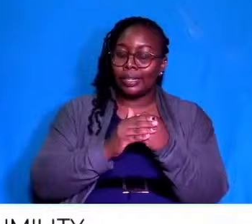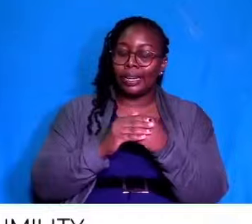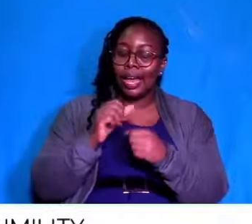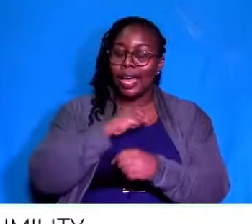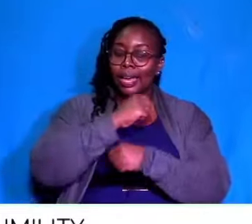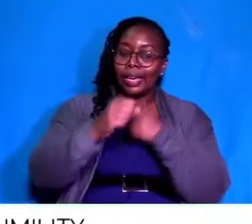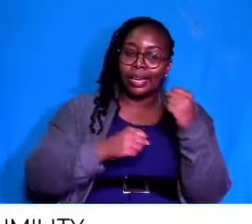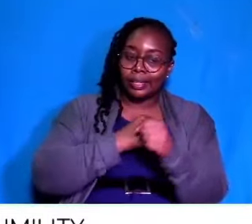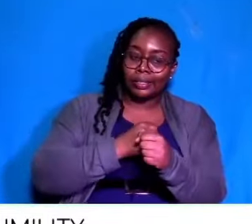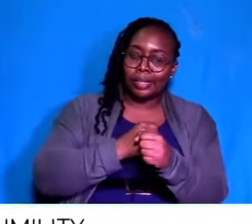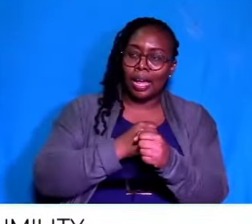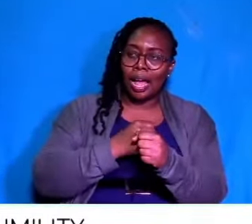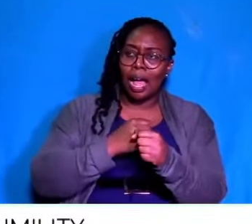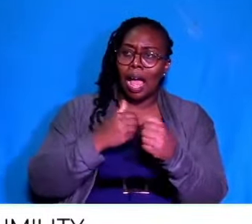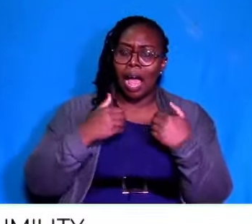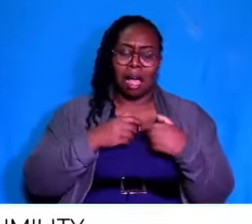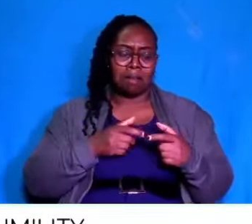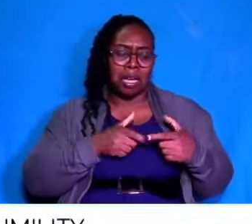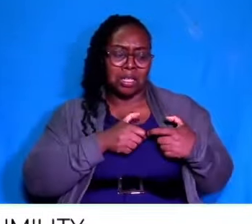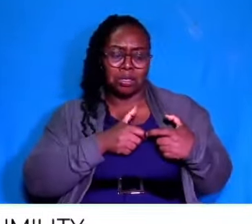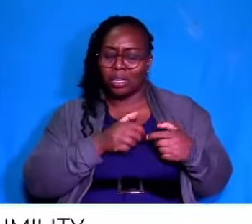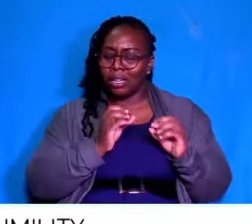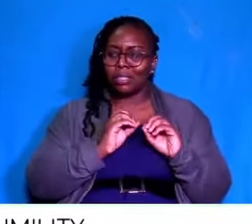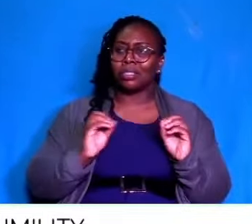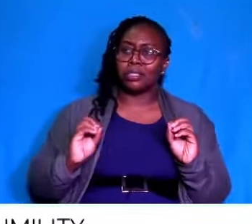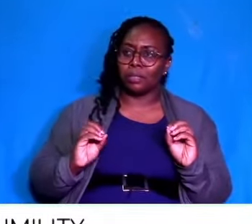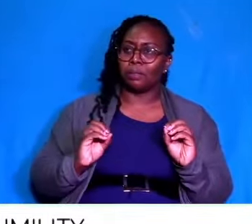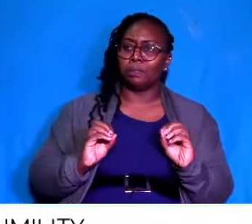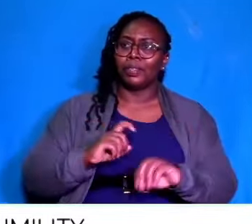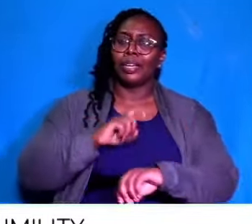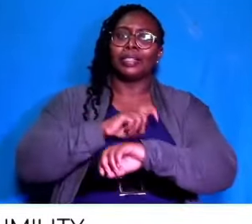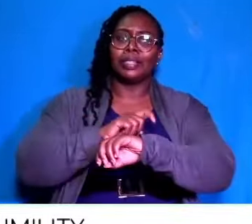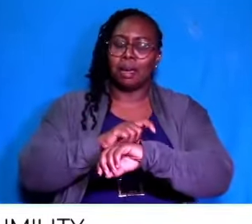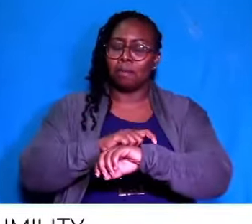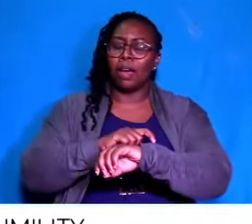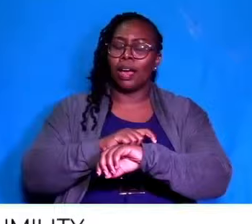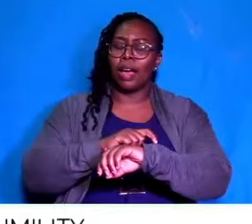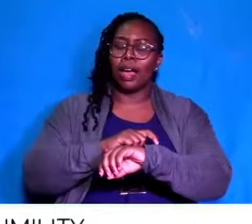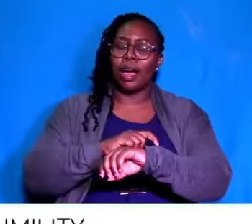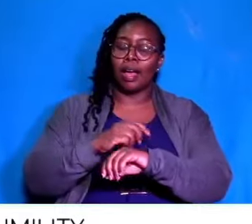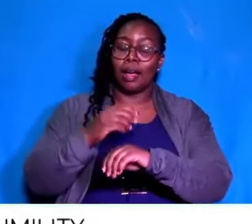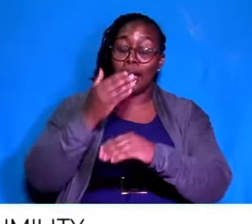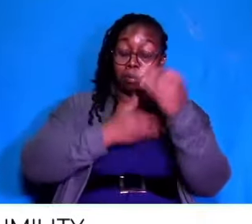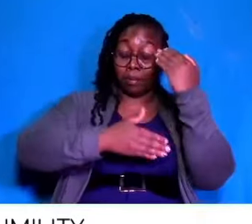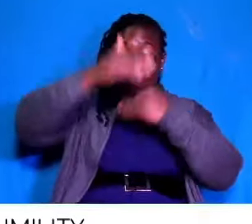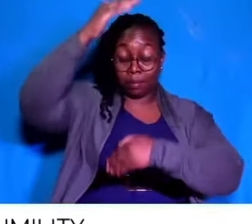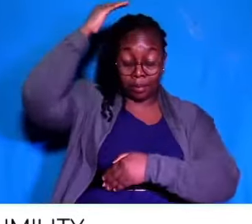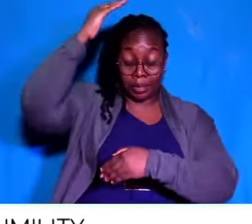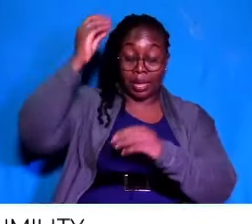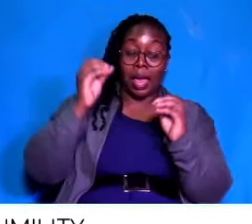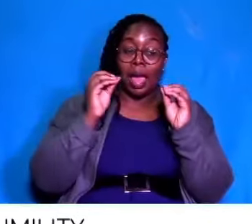part, so my name is Lucy Waruenge. I met my husband, Peter, in university, and we got married